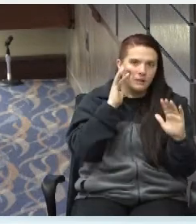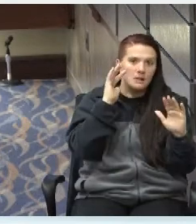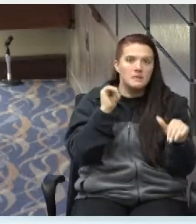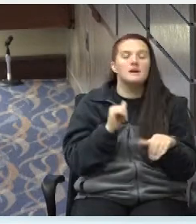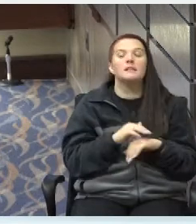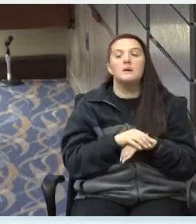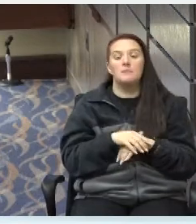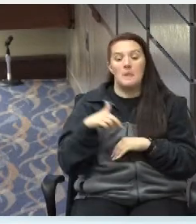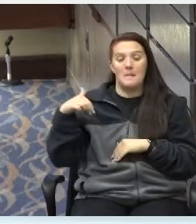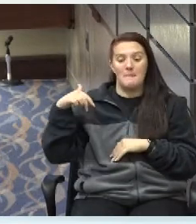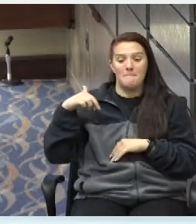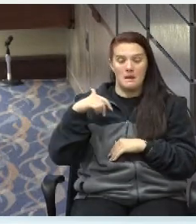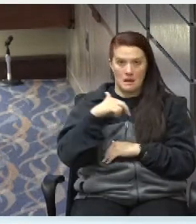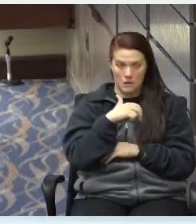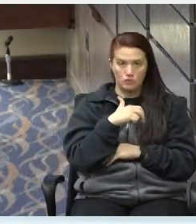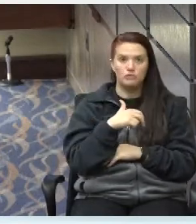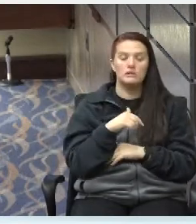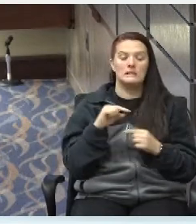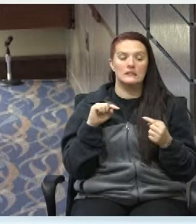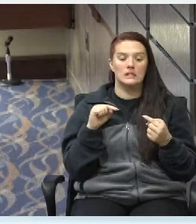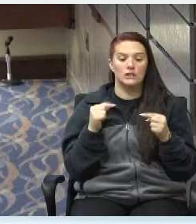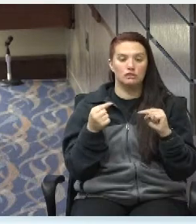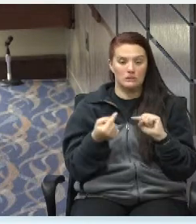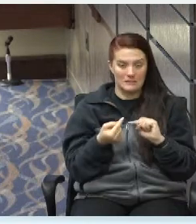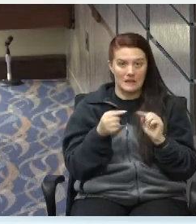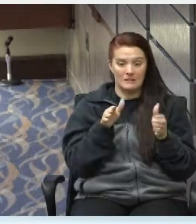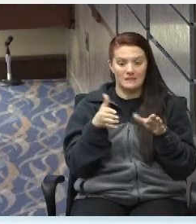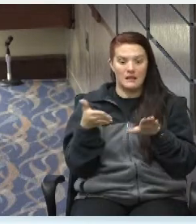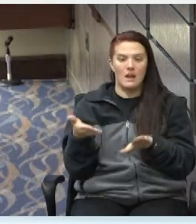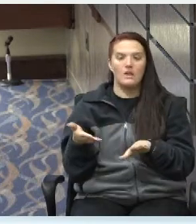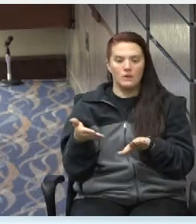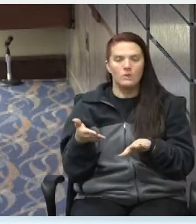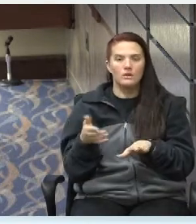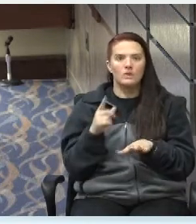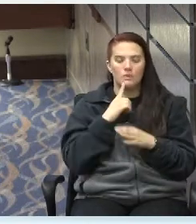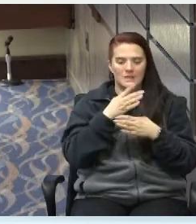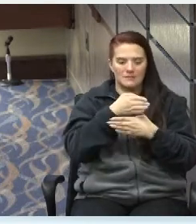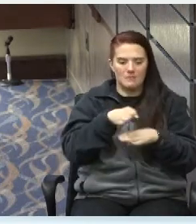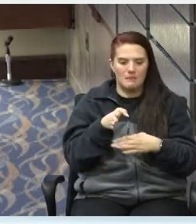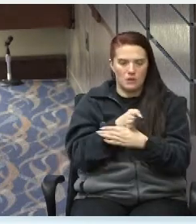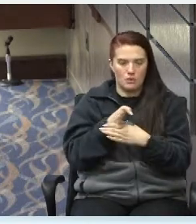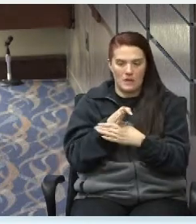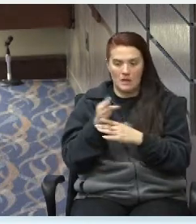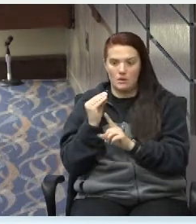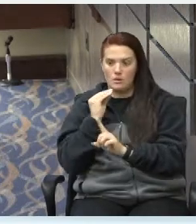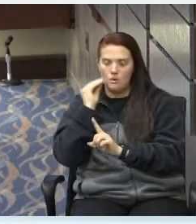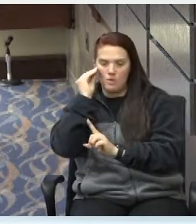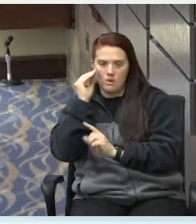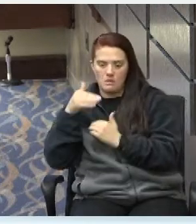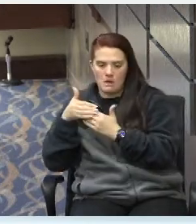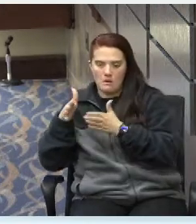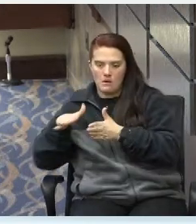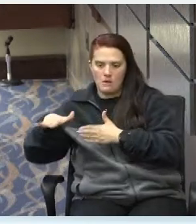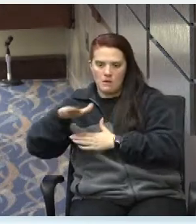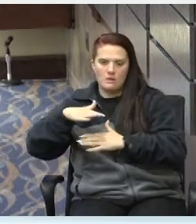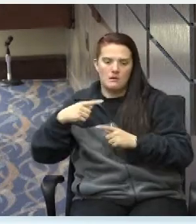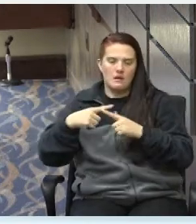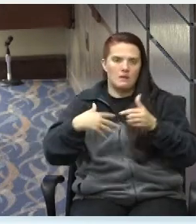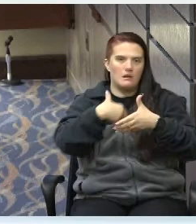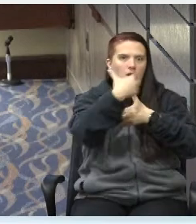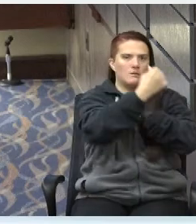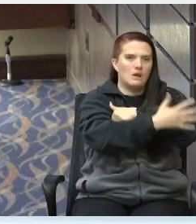The pedestrian injuries and fatalities were pretty much split between residential neighborhoods and urban neighborhoods,